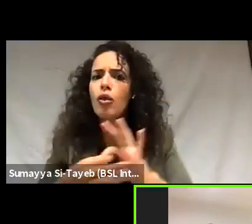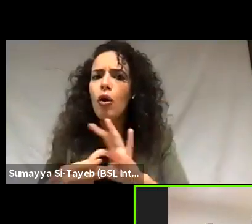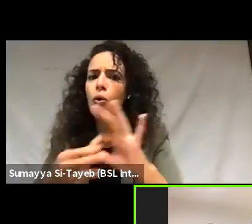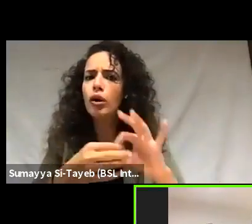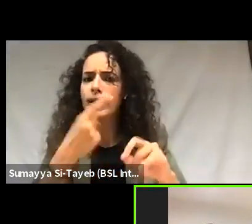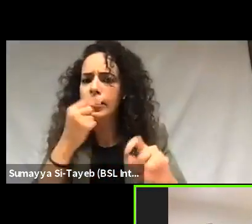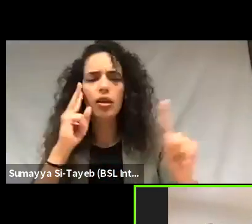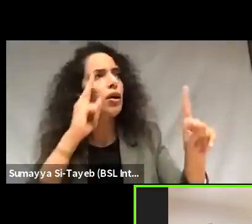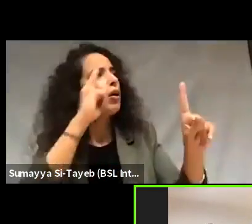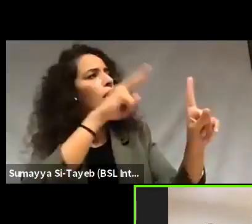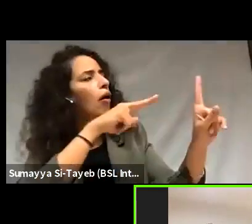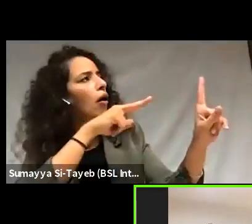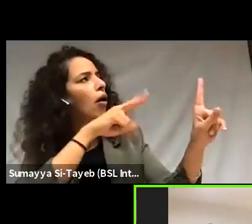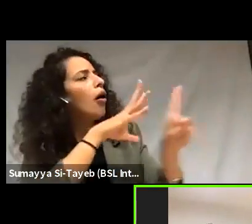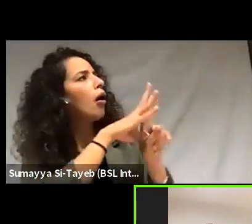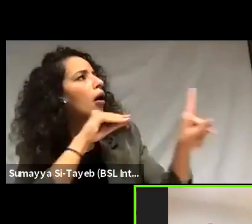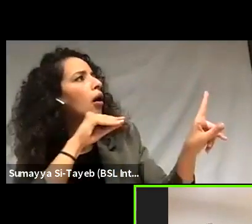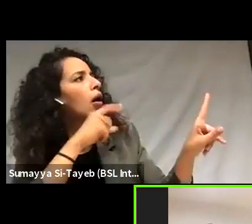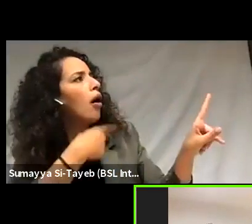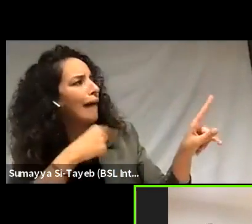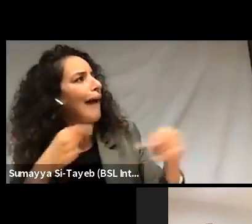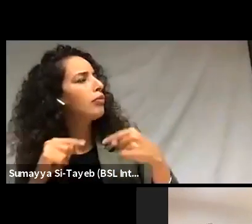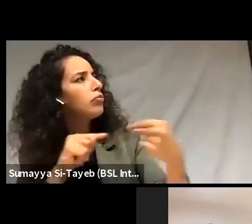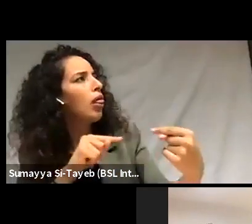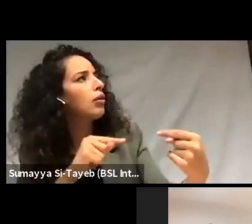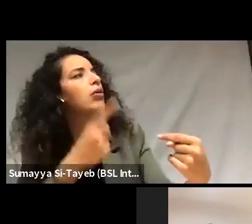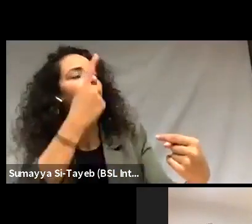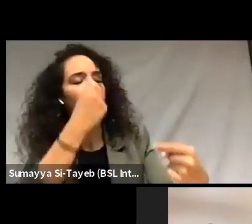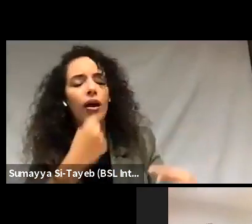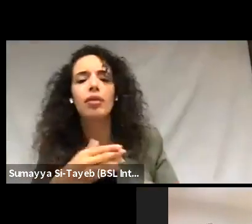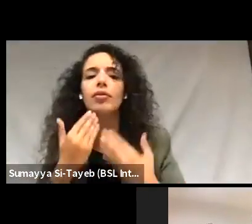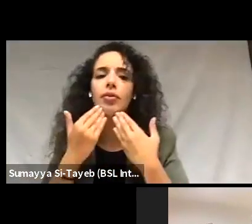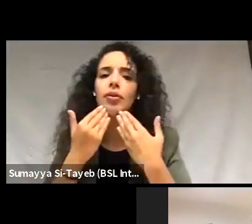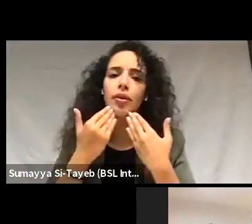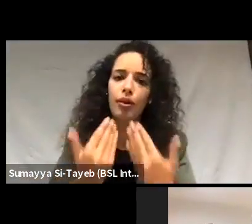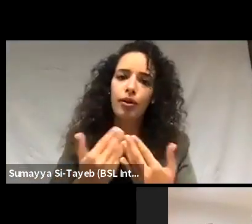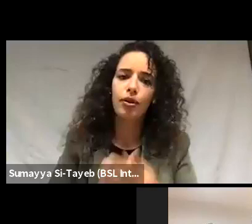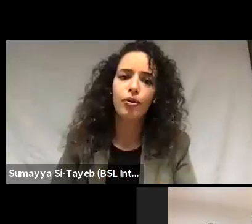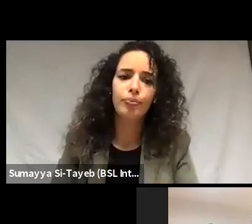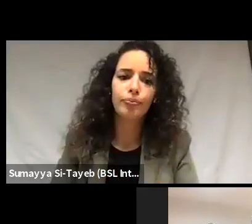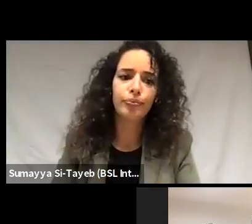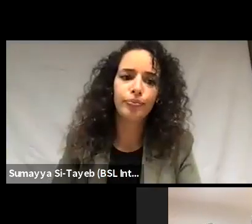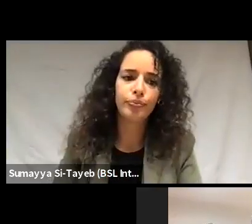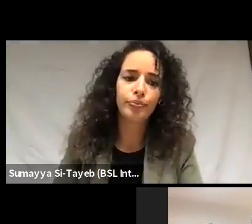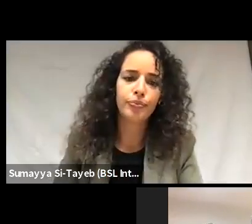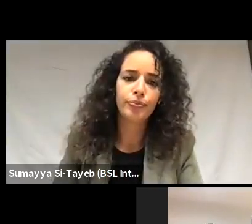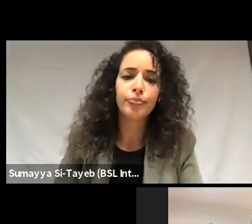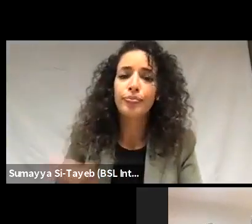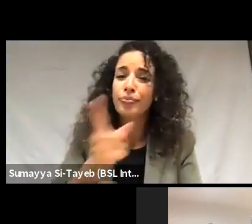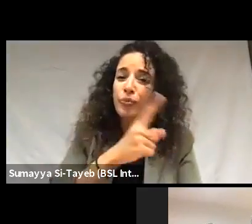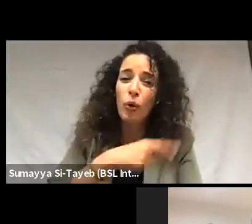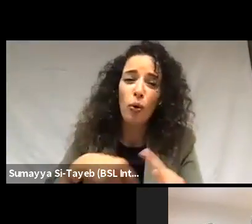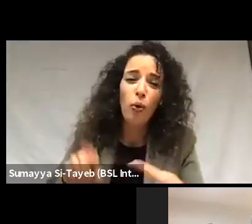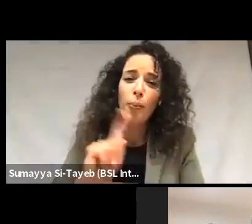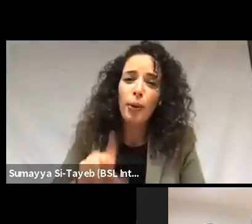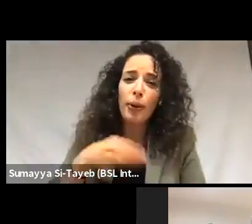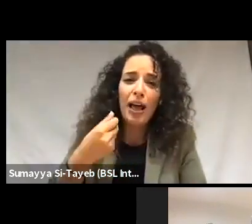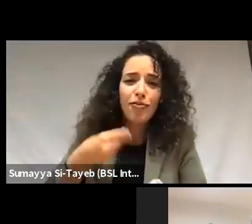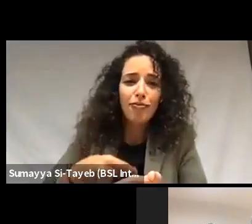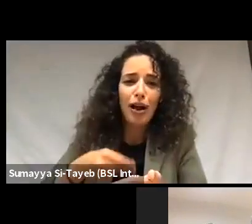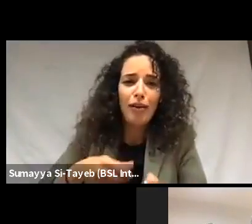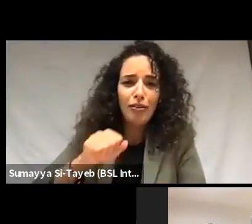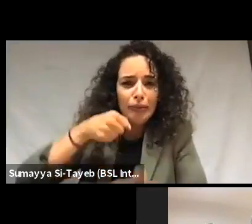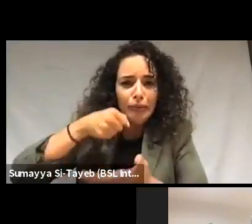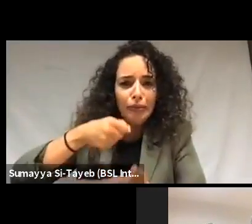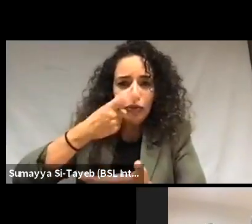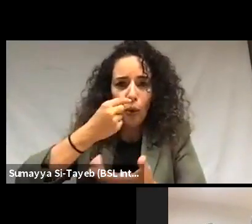the same steps. Thank you very much for that. Not everyone obviously has the financial means to fight libel